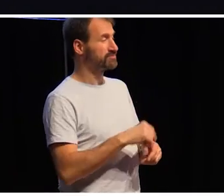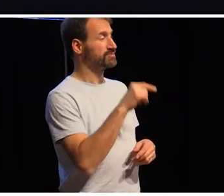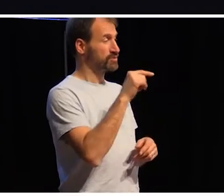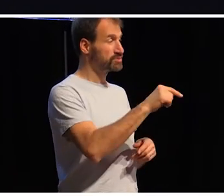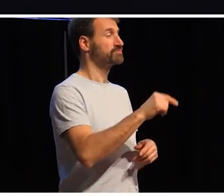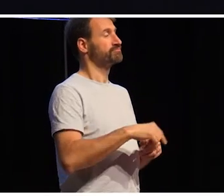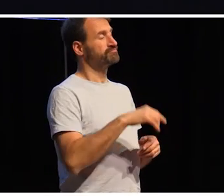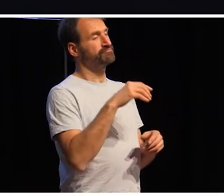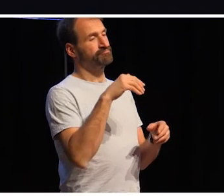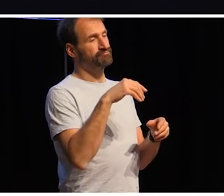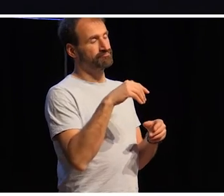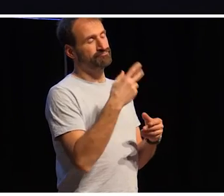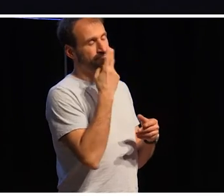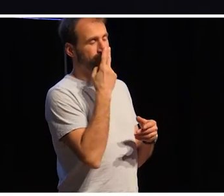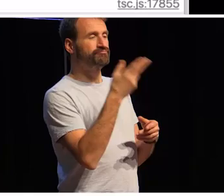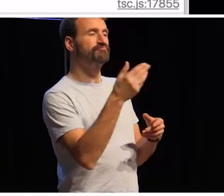code.